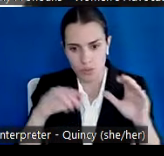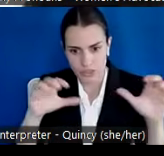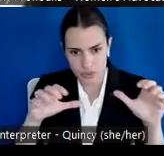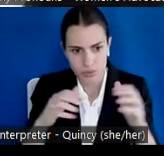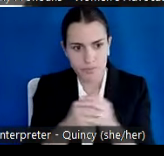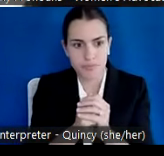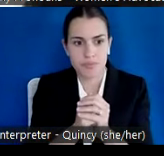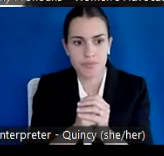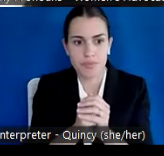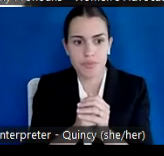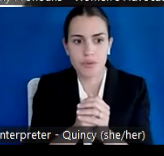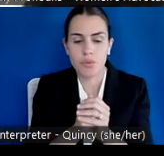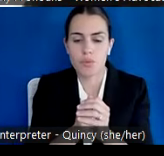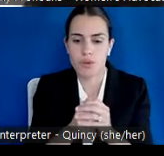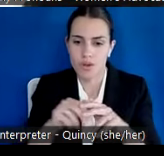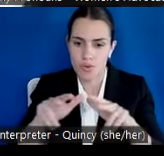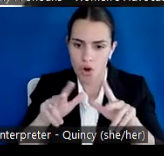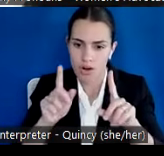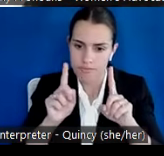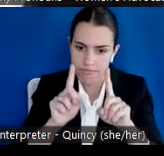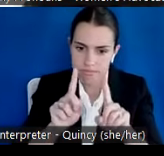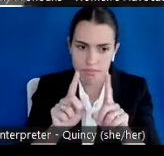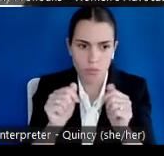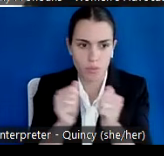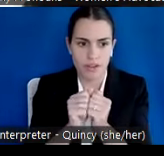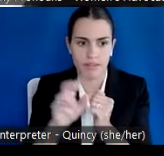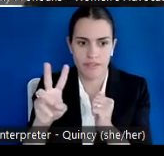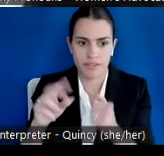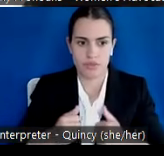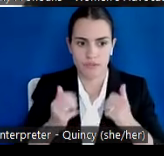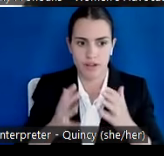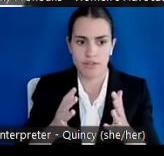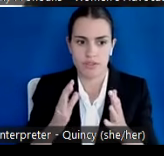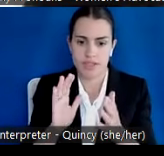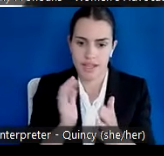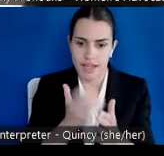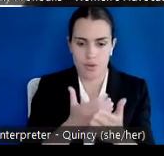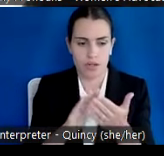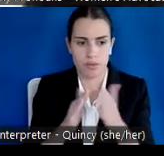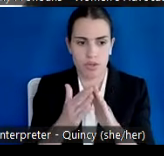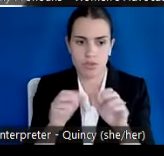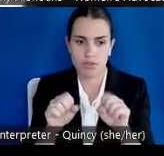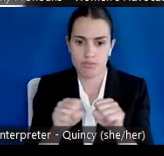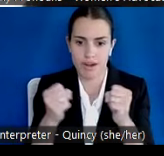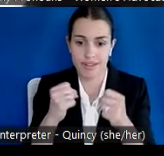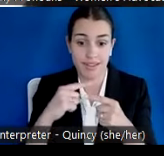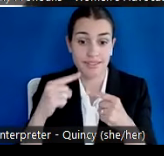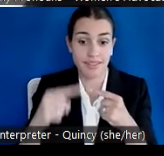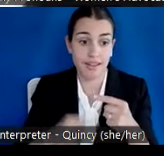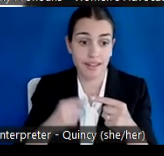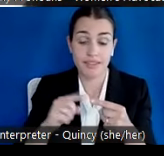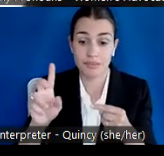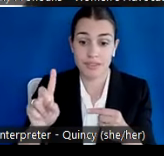which is to walk with victim survivors and our community to break the cycle of domestic violence. And this does include all